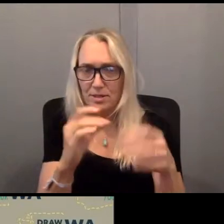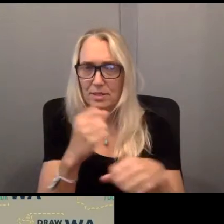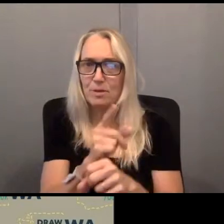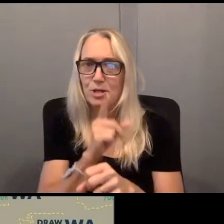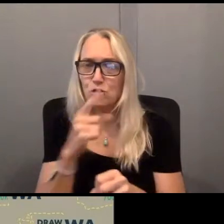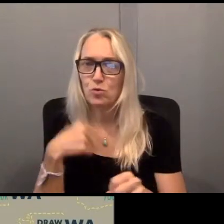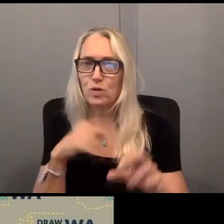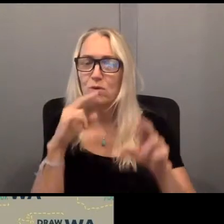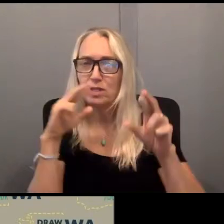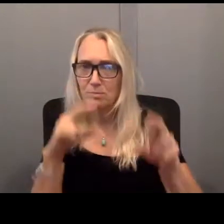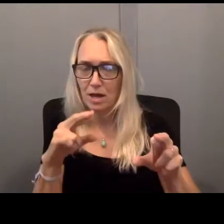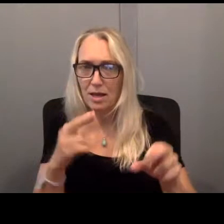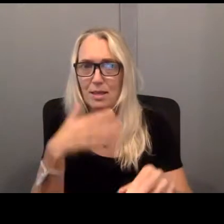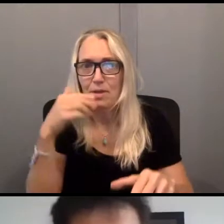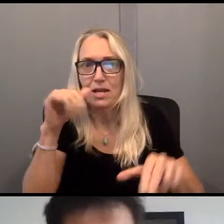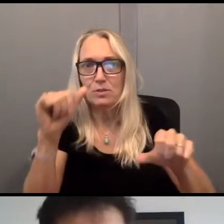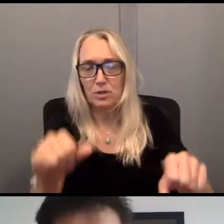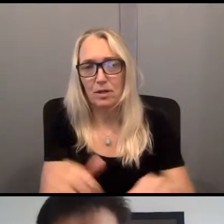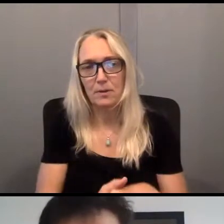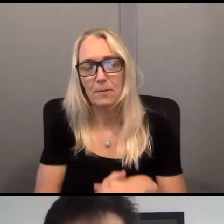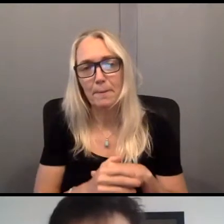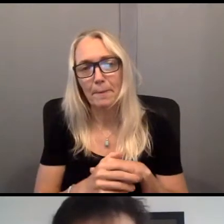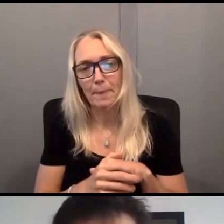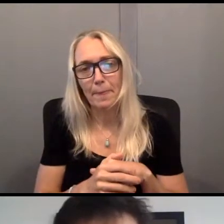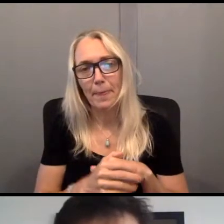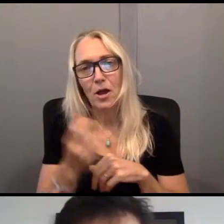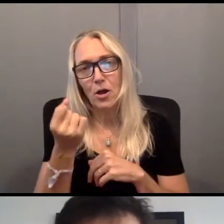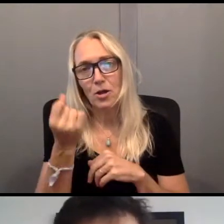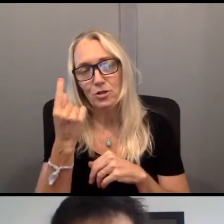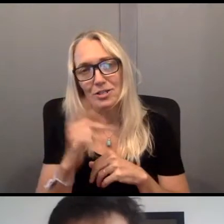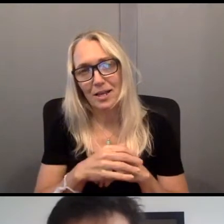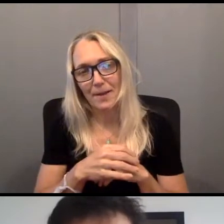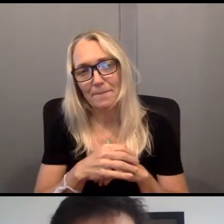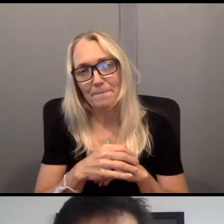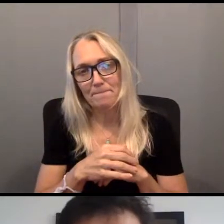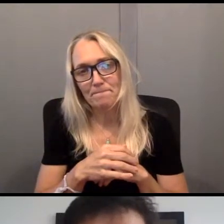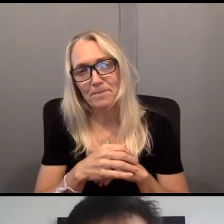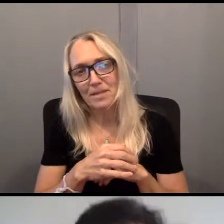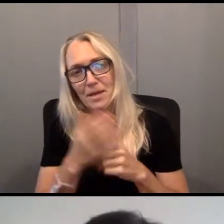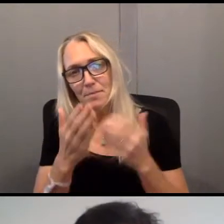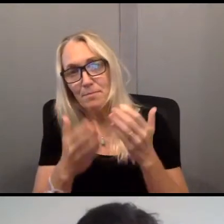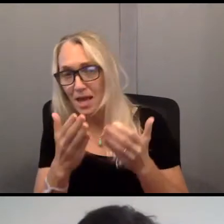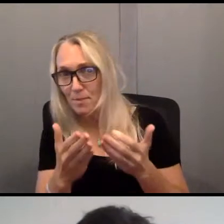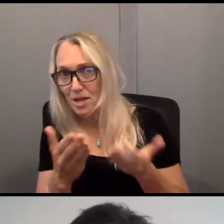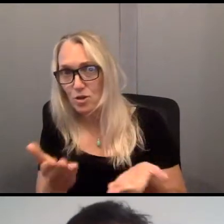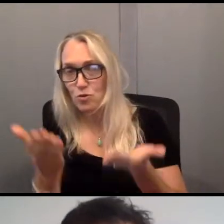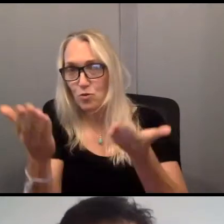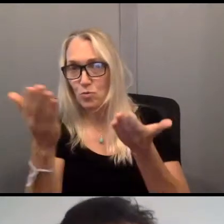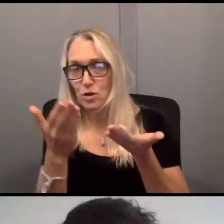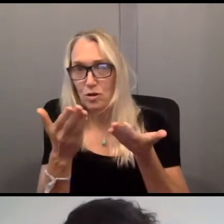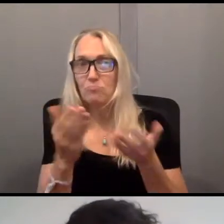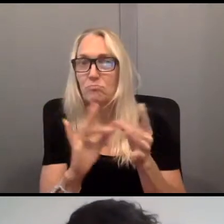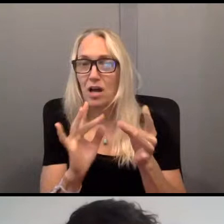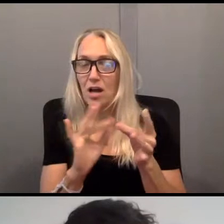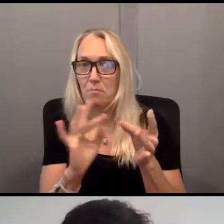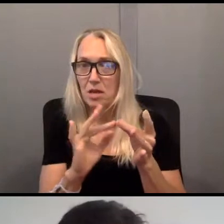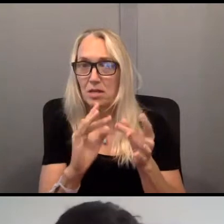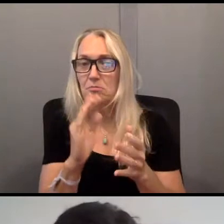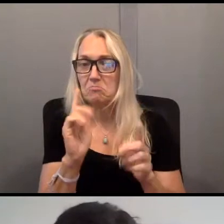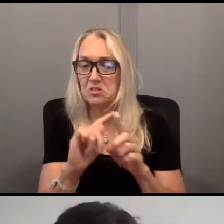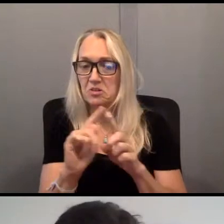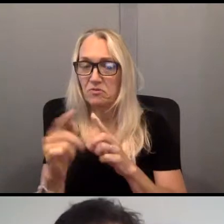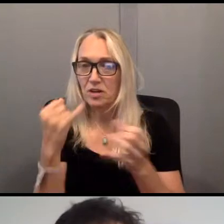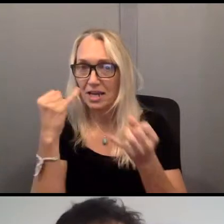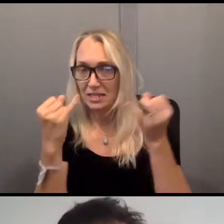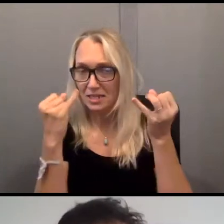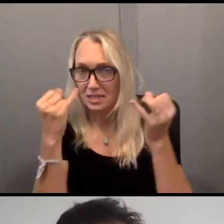respond as we are able. Still, it is possible that you will bring forward in your public comments ideas,